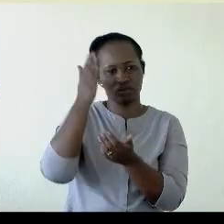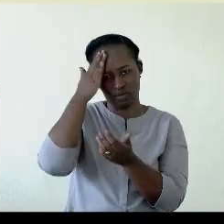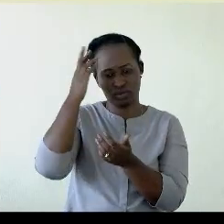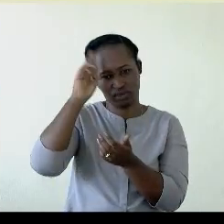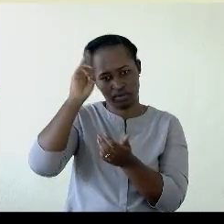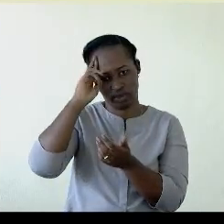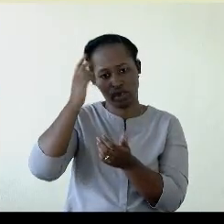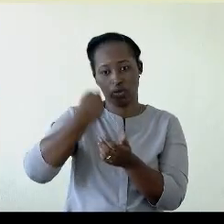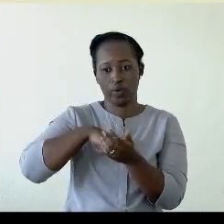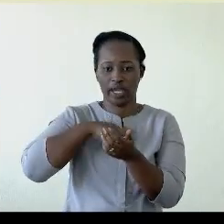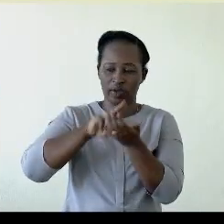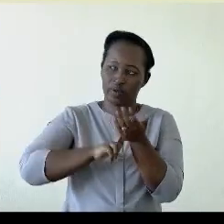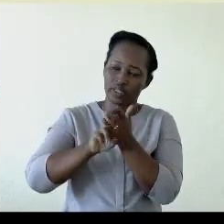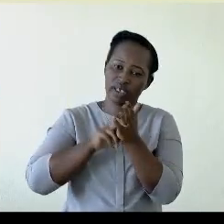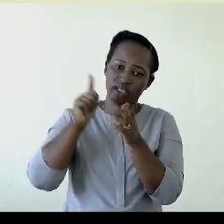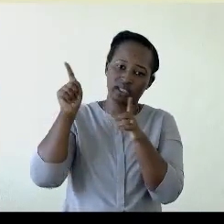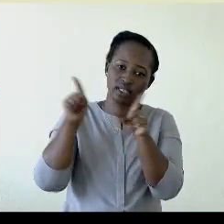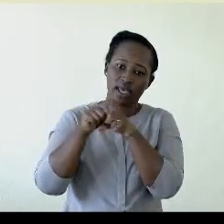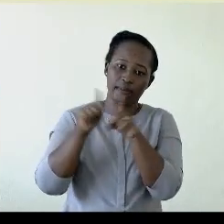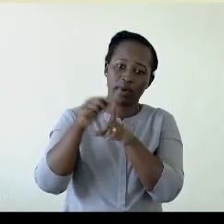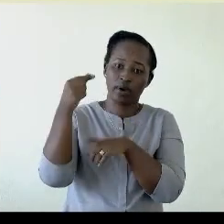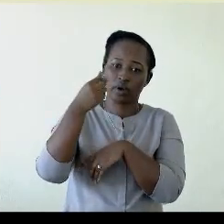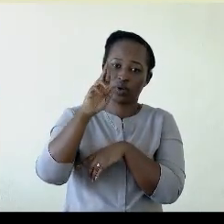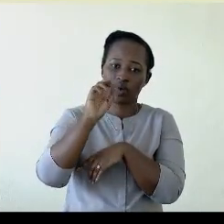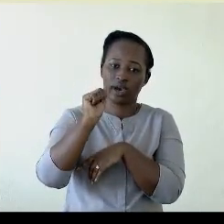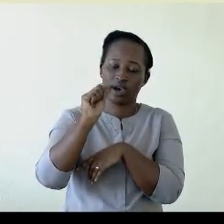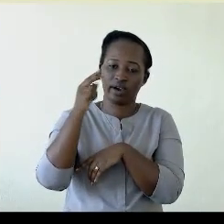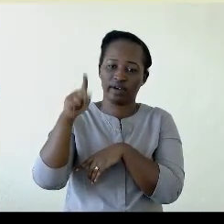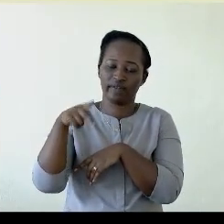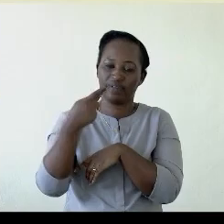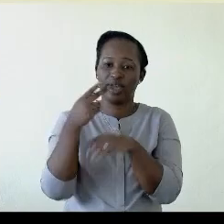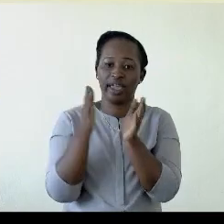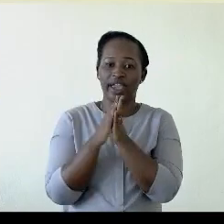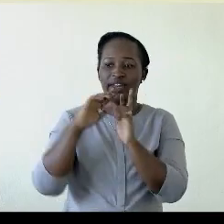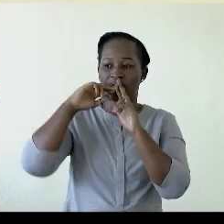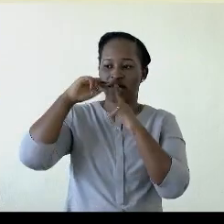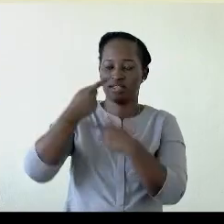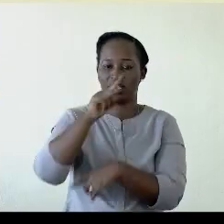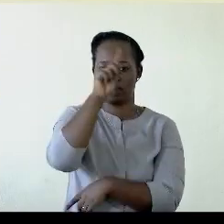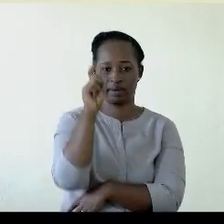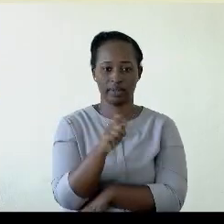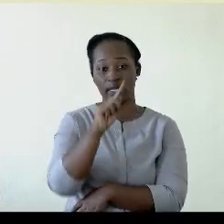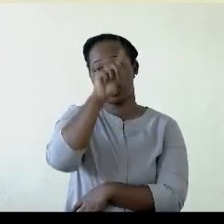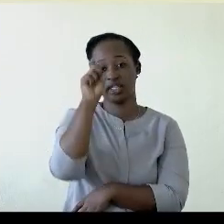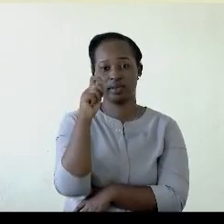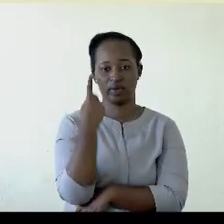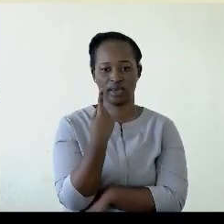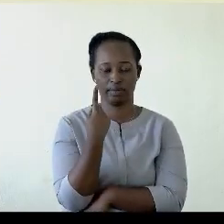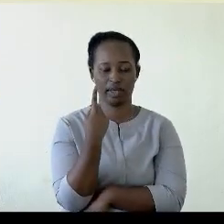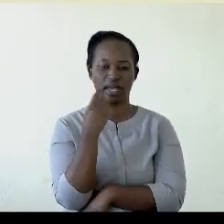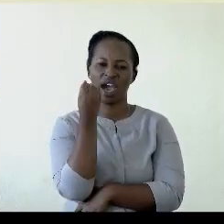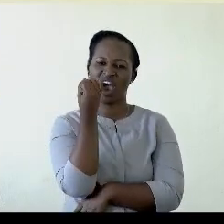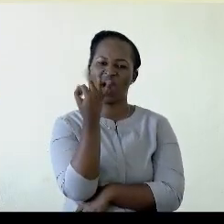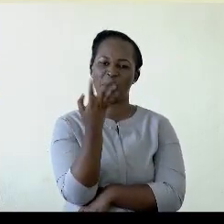use the same diagram, the same graph, and answer these questions. Question number 1, how